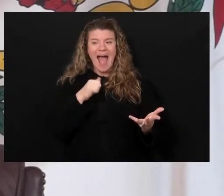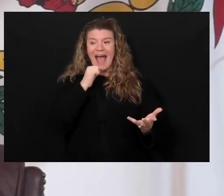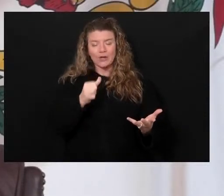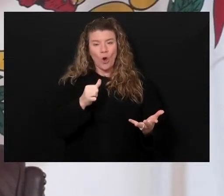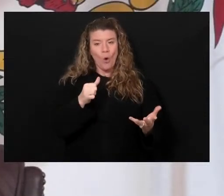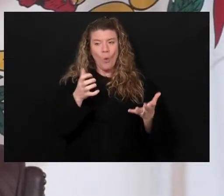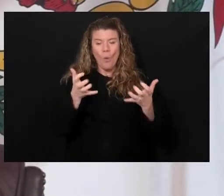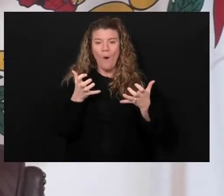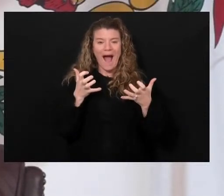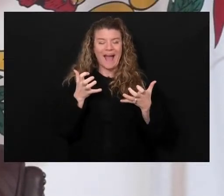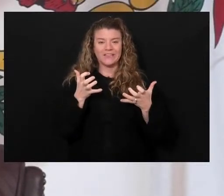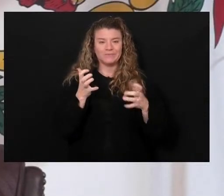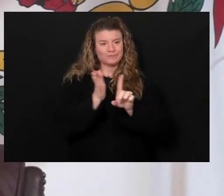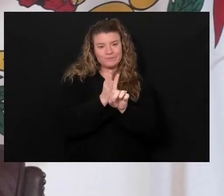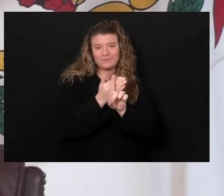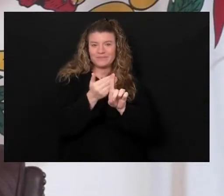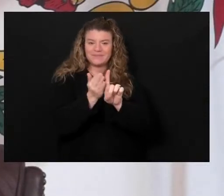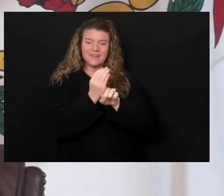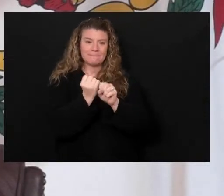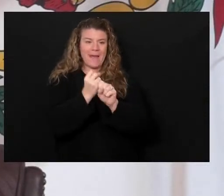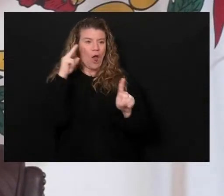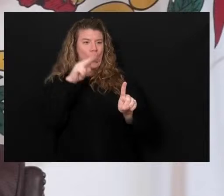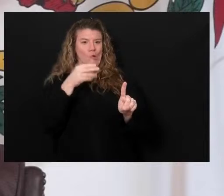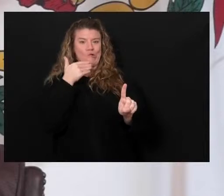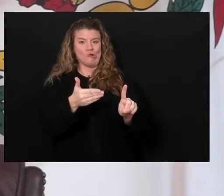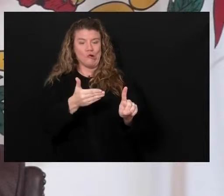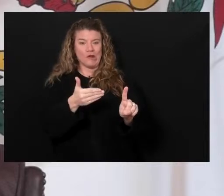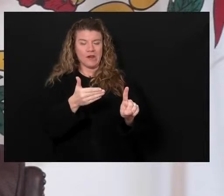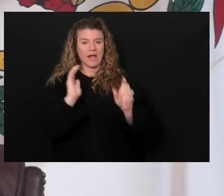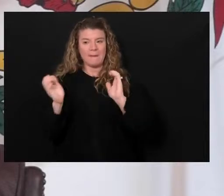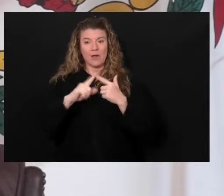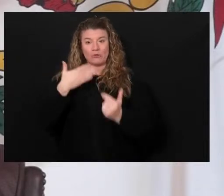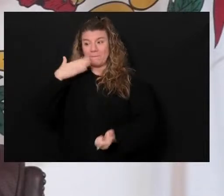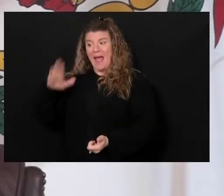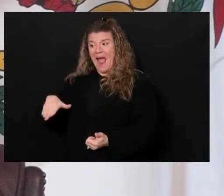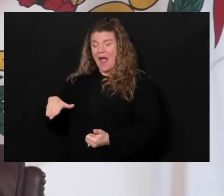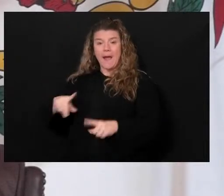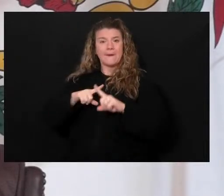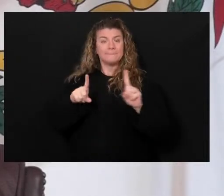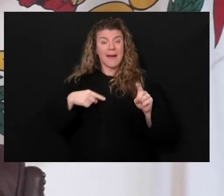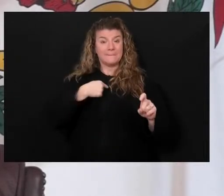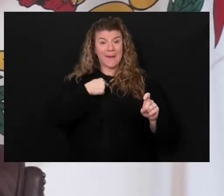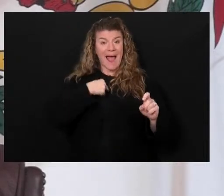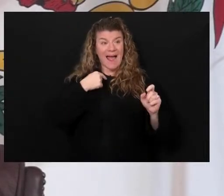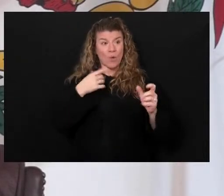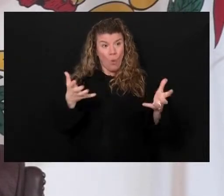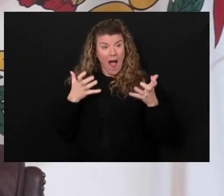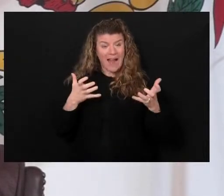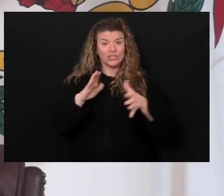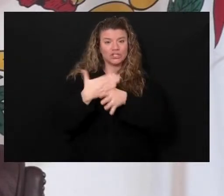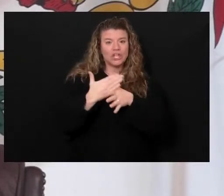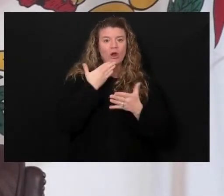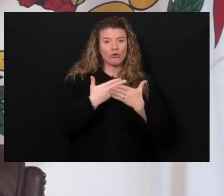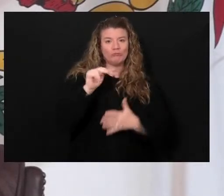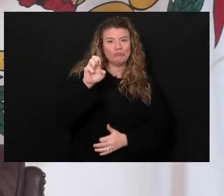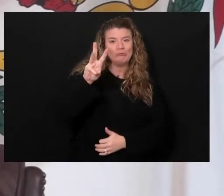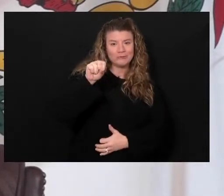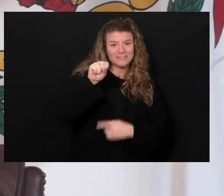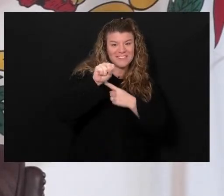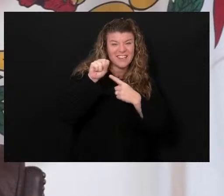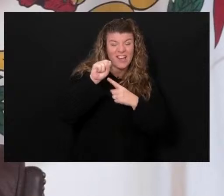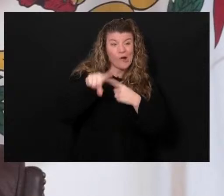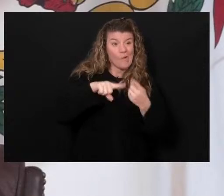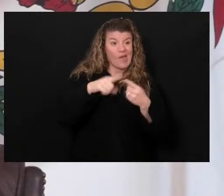to sugarcoat things when things are bad, but I sure want to tell people good news when things are good. I think